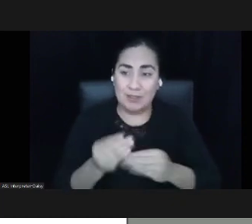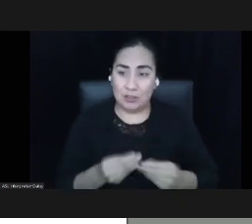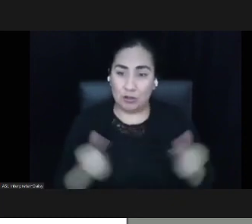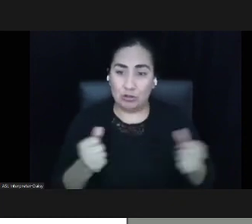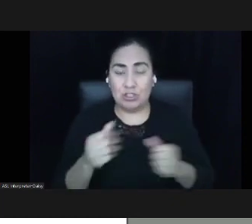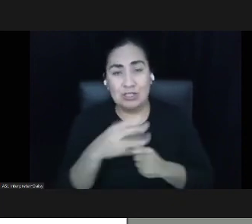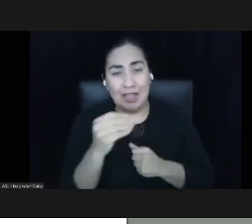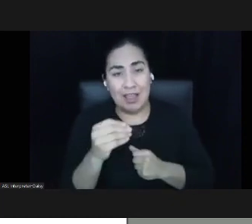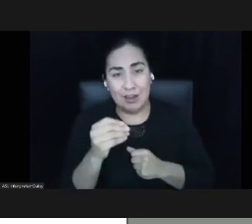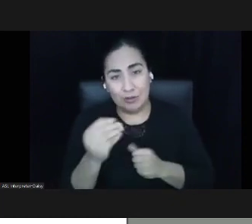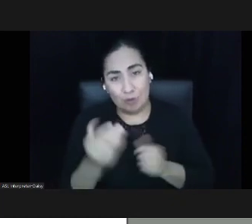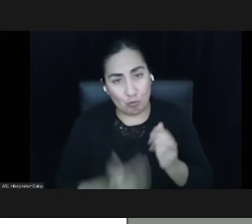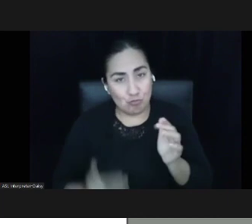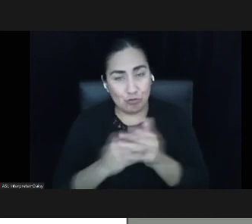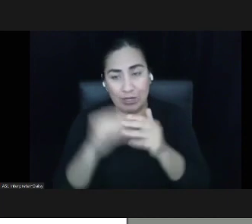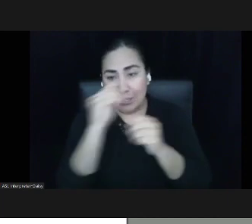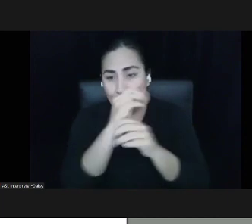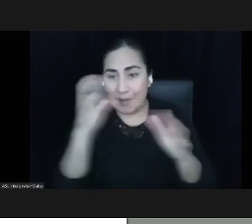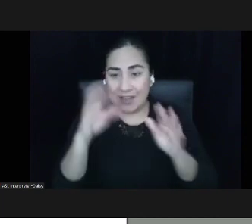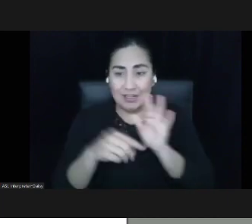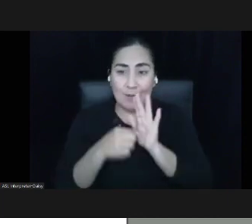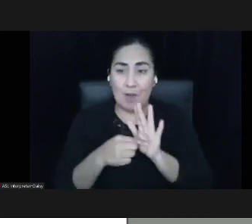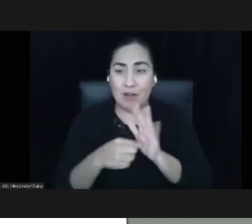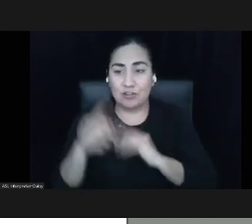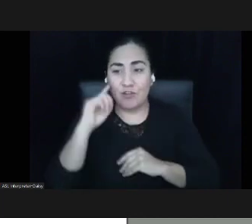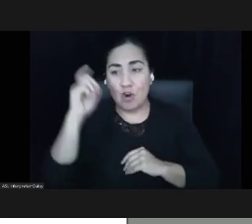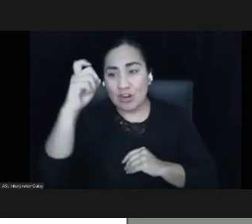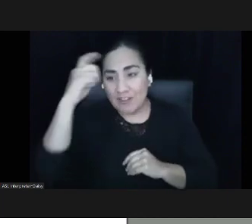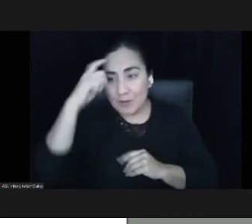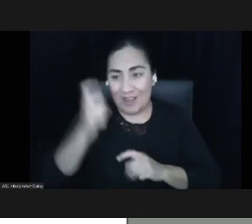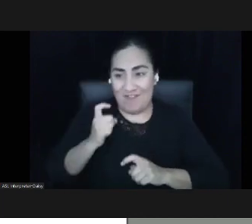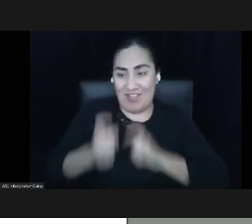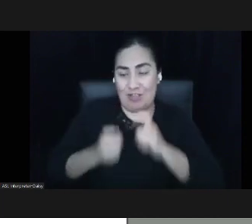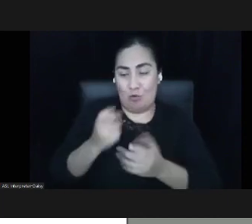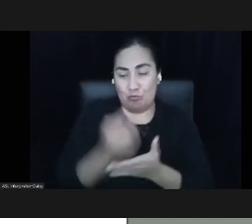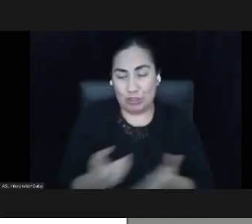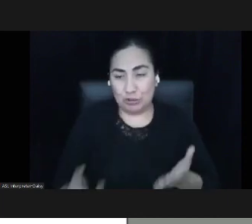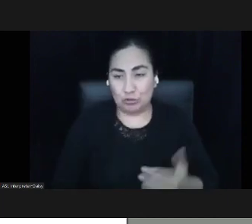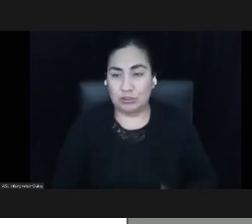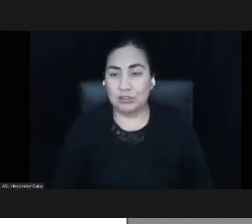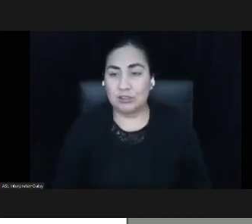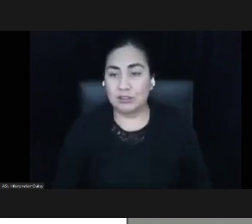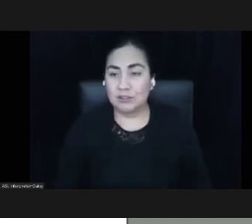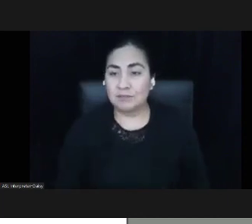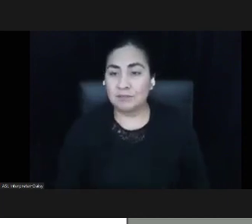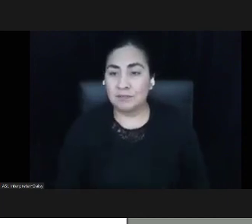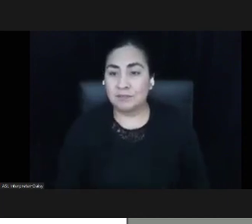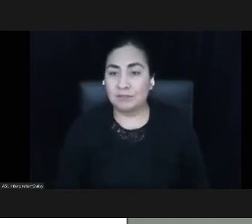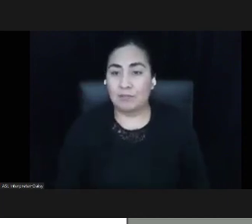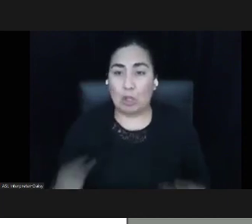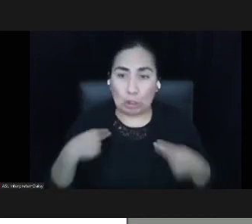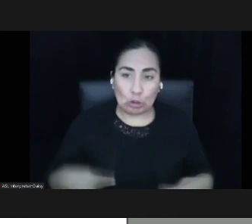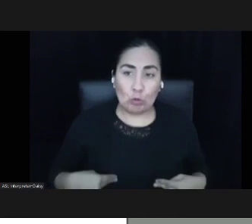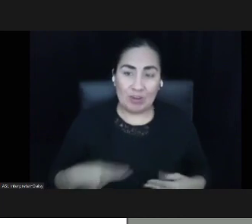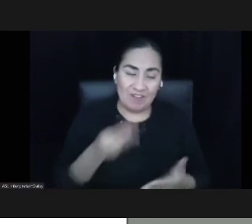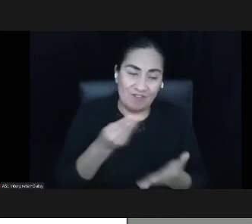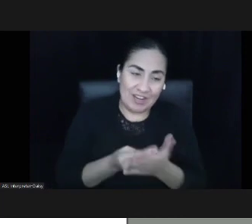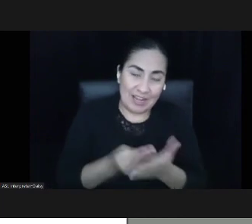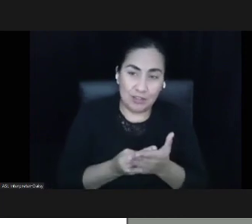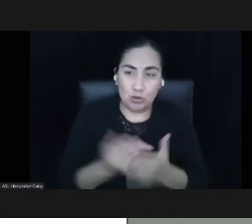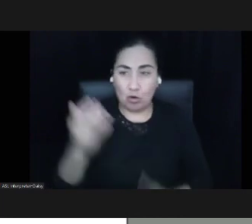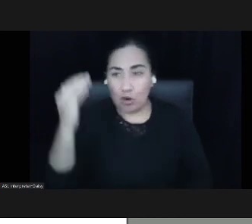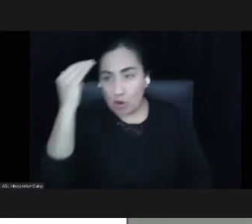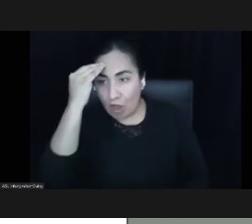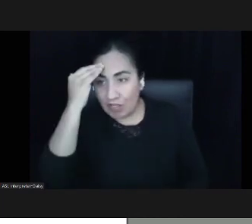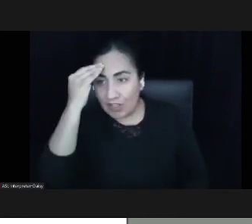philanthropic resources, human, financial, and knowledge that redistribute wealth, democratize power, and shift economic